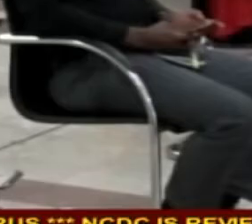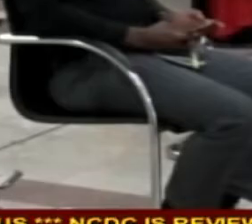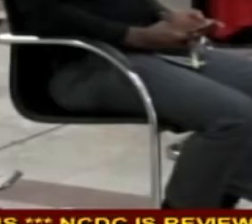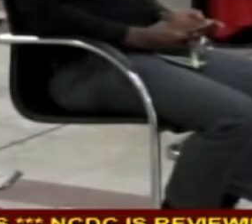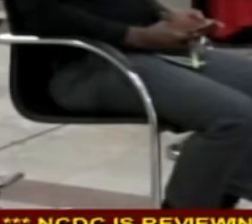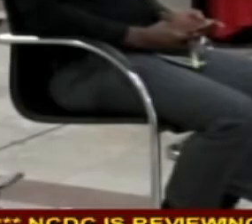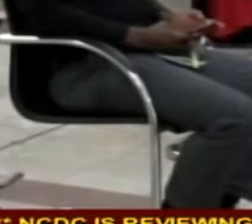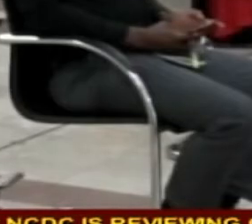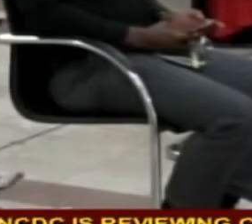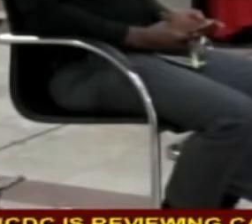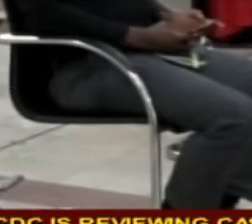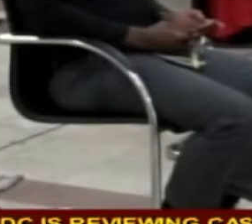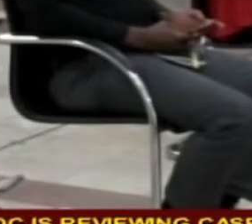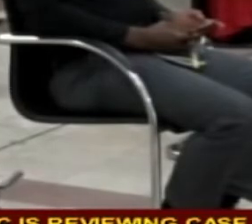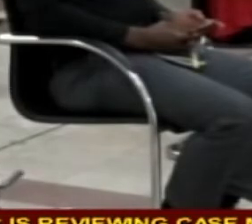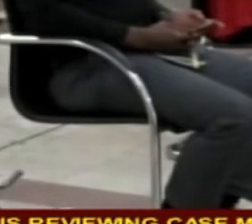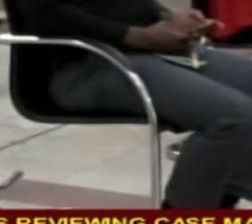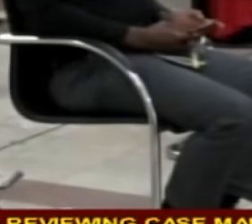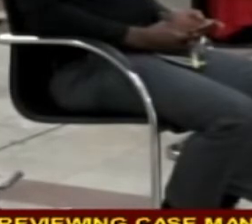Minister Environment.